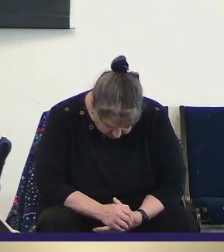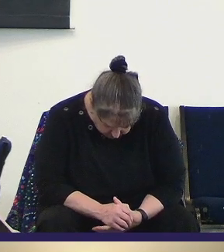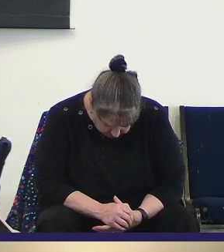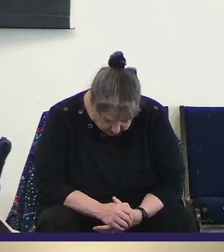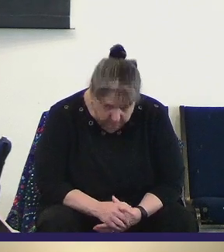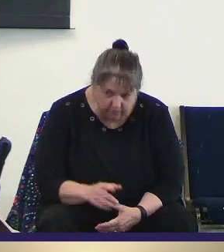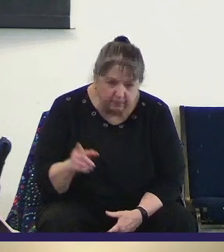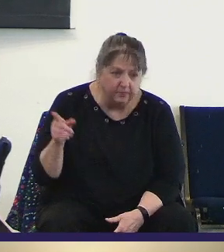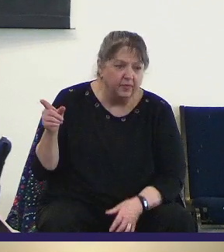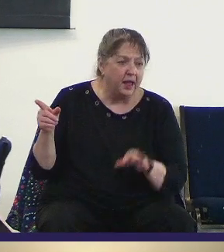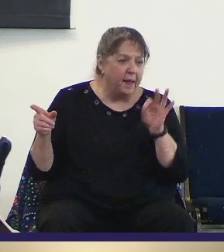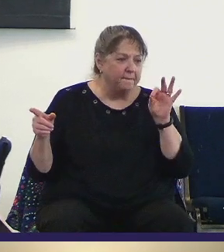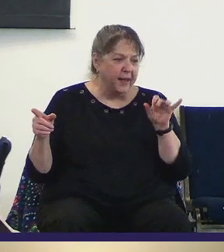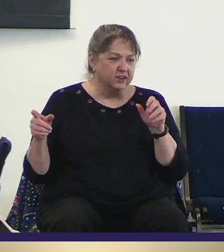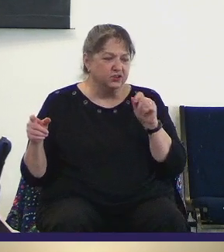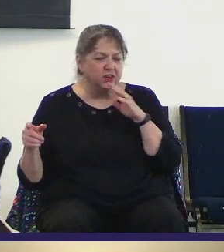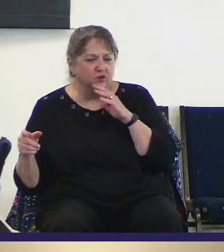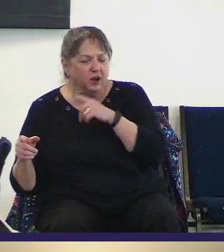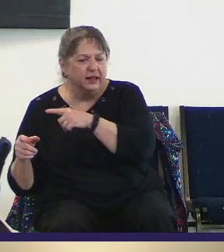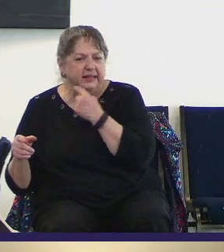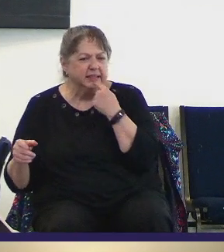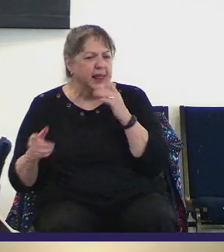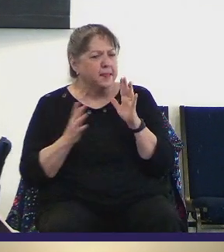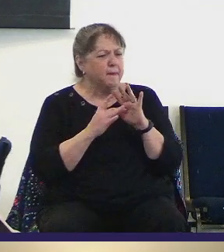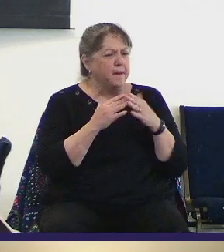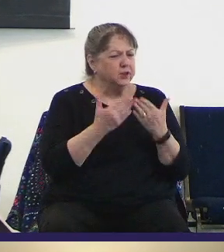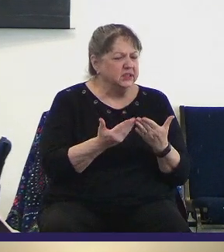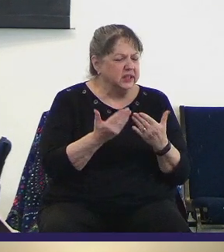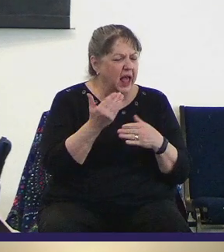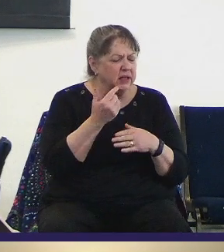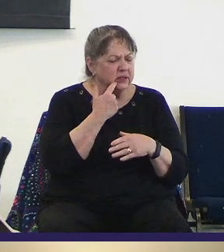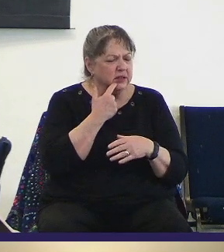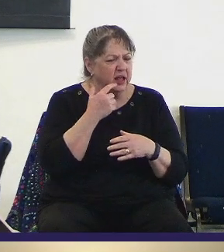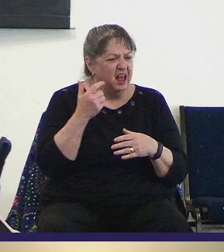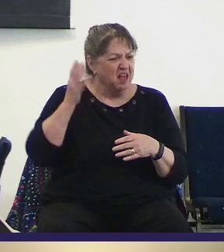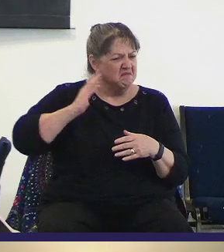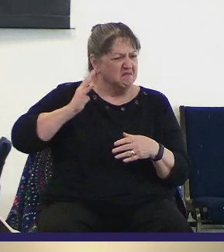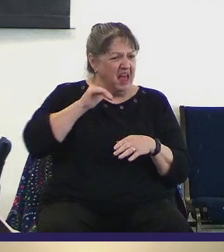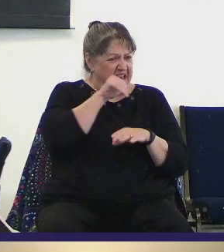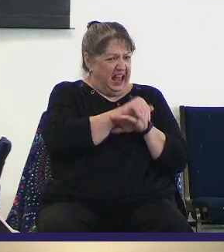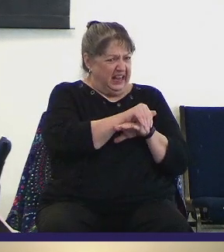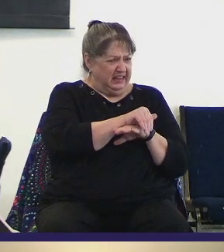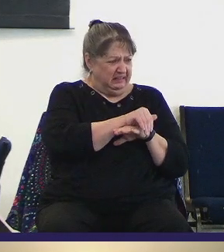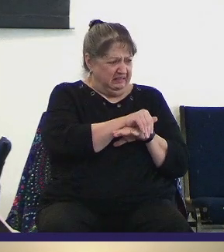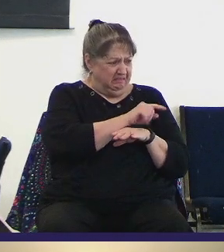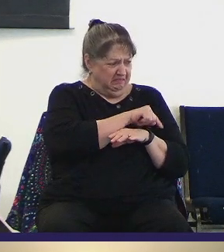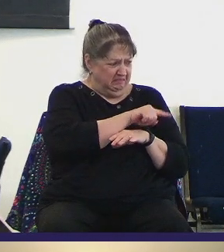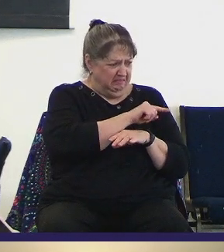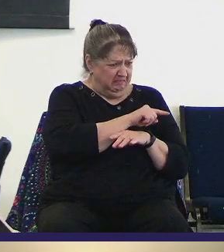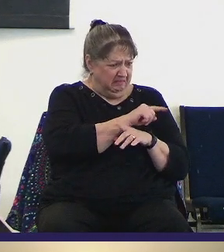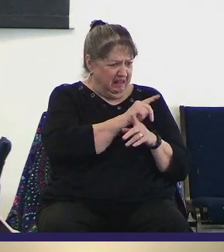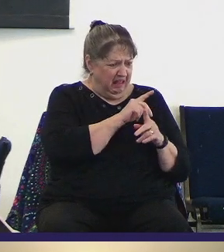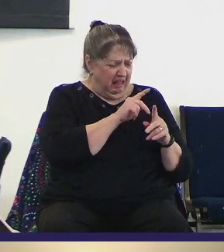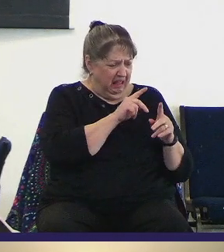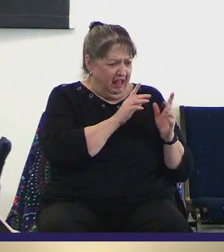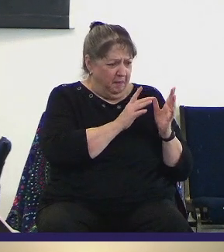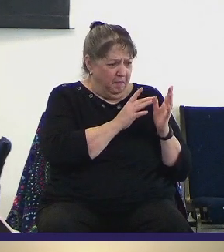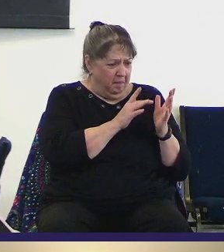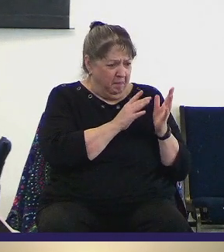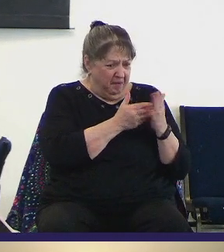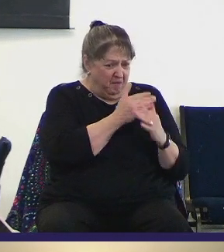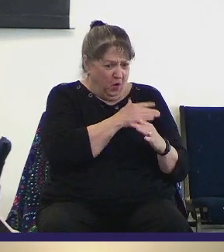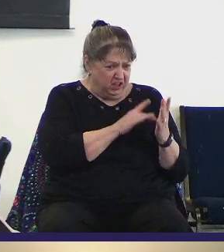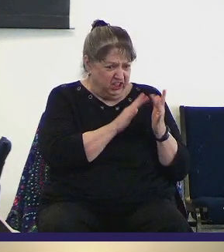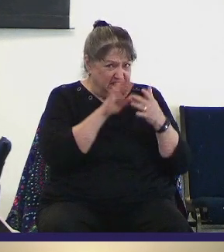The Bible says that on the night that Jesus was betrayed, he took bread. On that same night that he knew that he would be disowned by his disciples